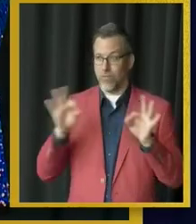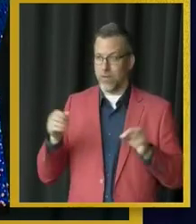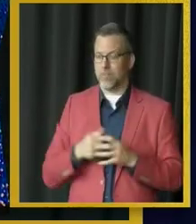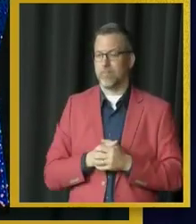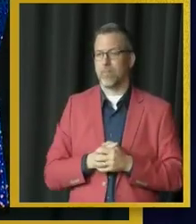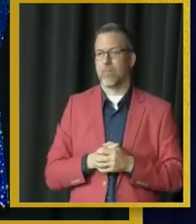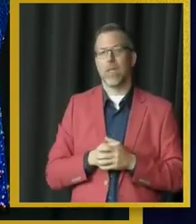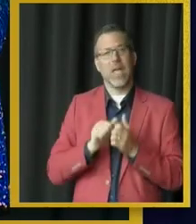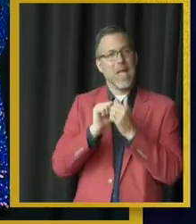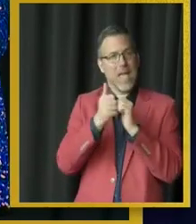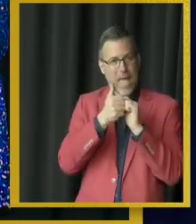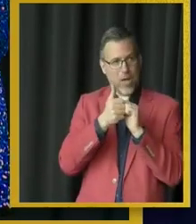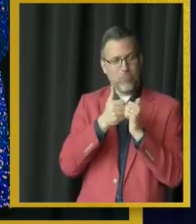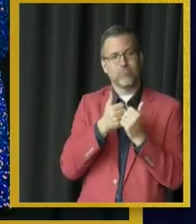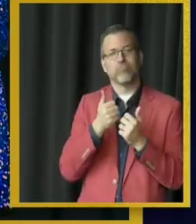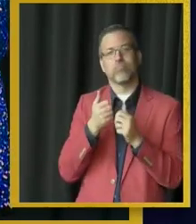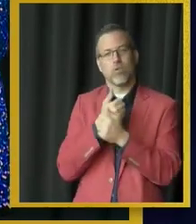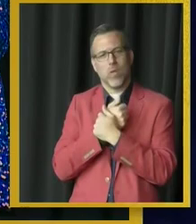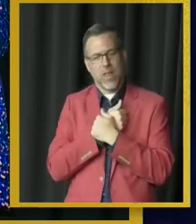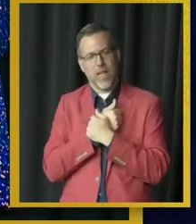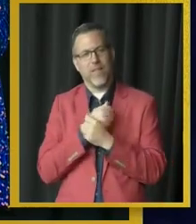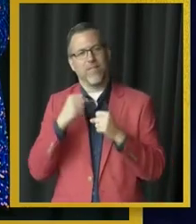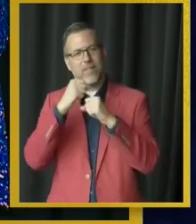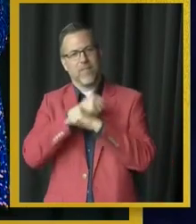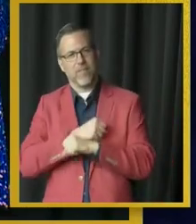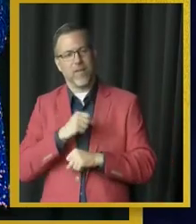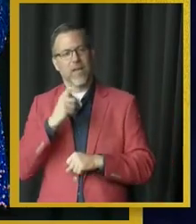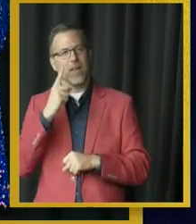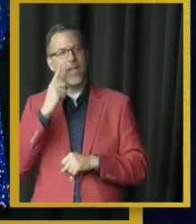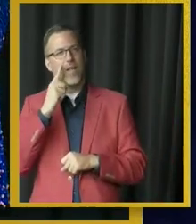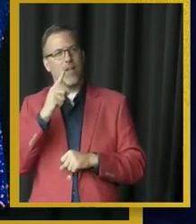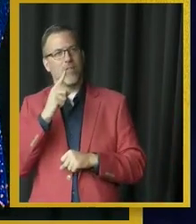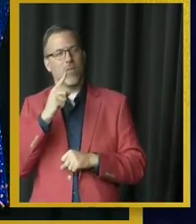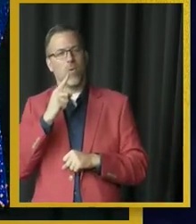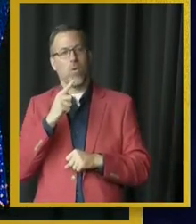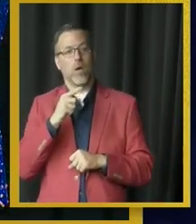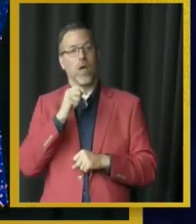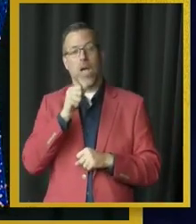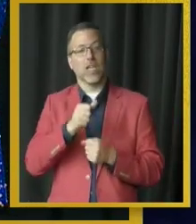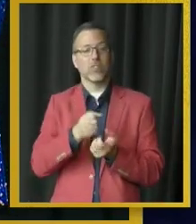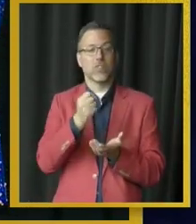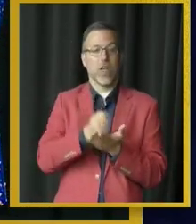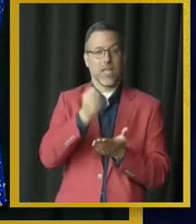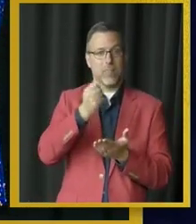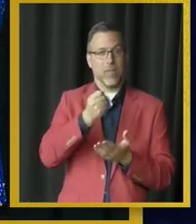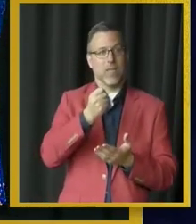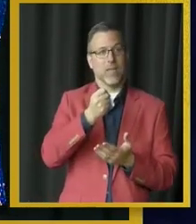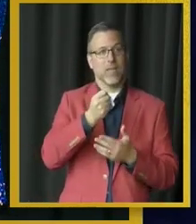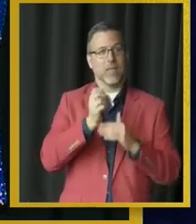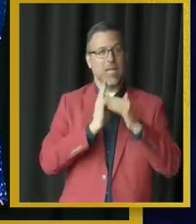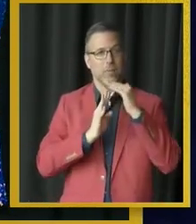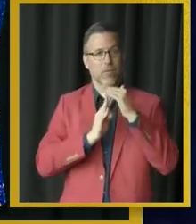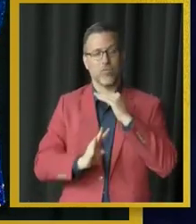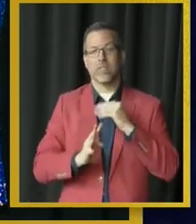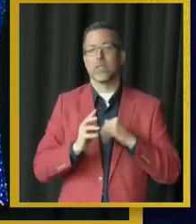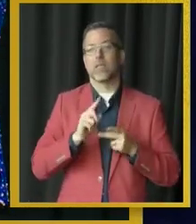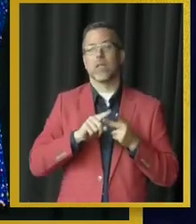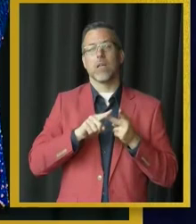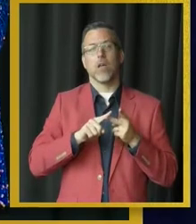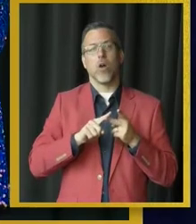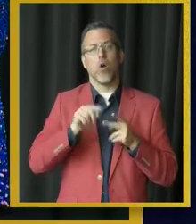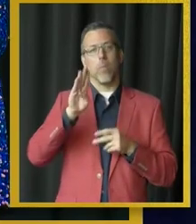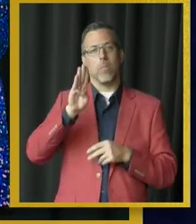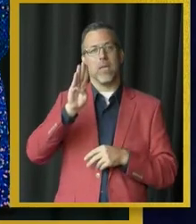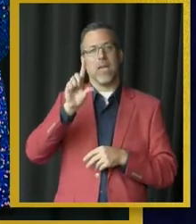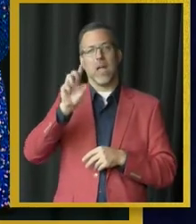By loving and fighting for the rights of the undocumented immigrants, or by demanding with pride that Black Lives Matter, or